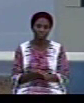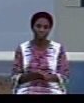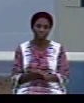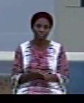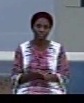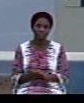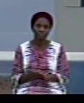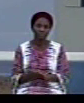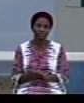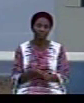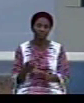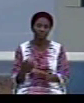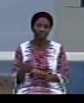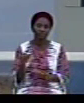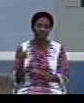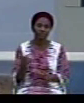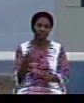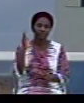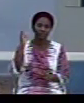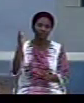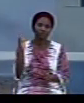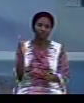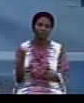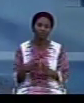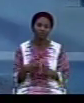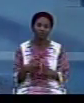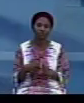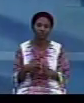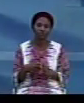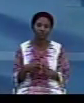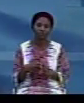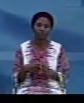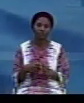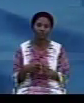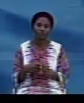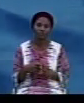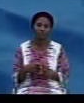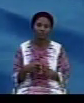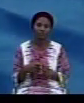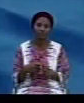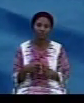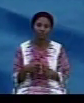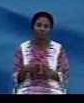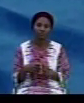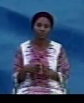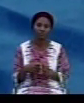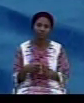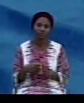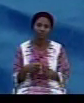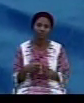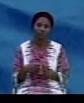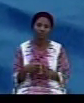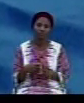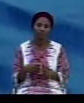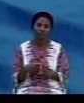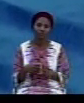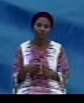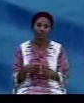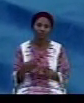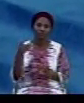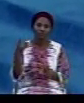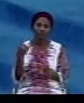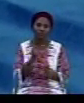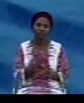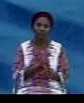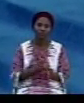Our testimony, the first testifier is Mr. Kamoru Shatoye. The Lord God has